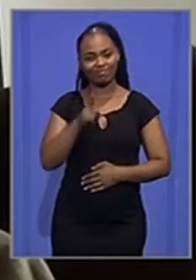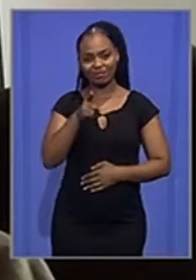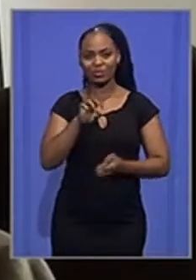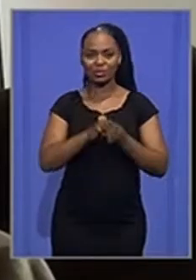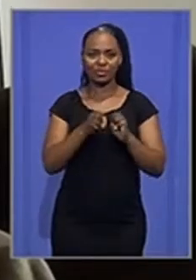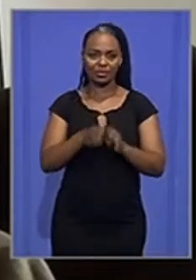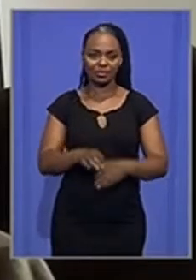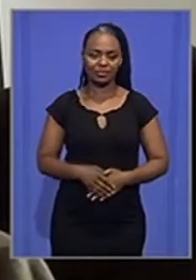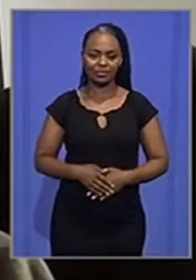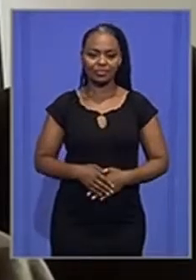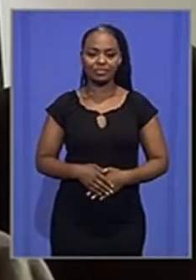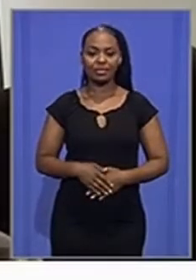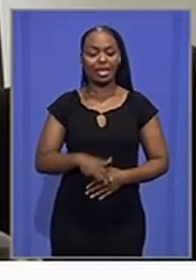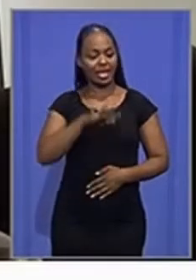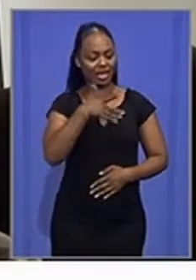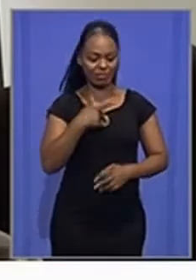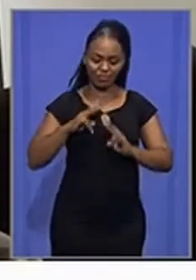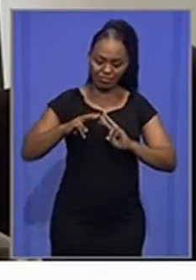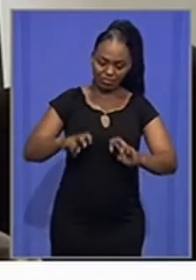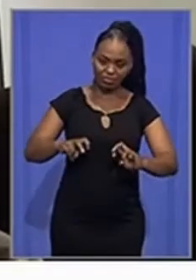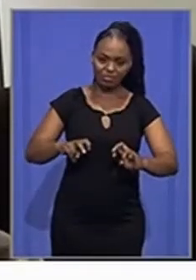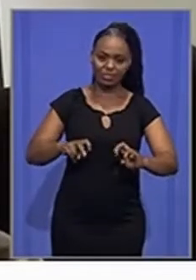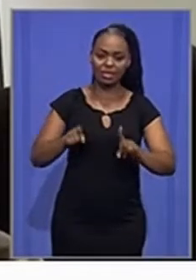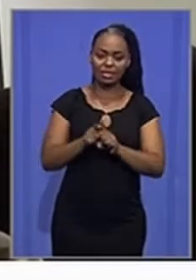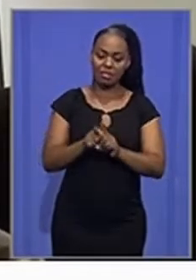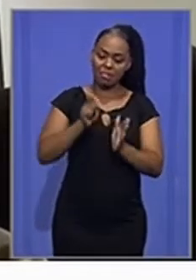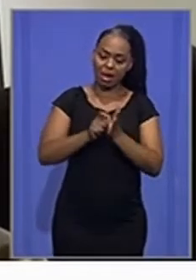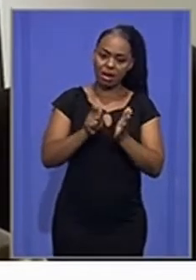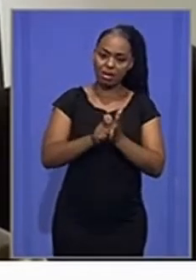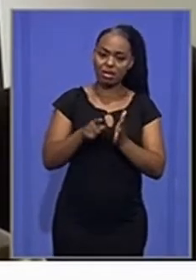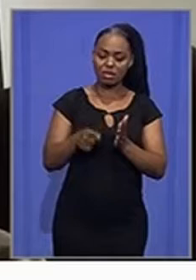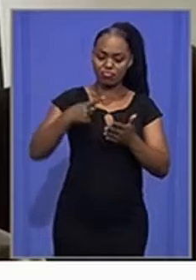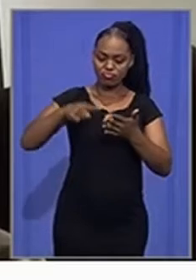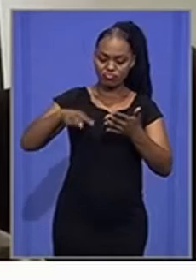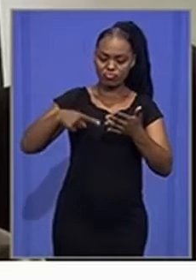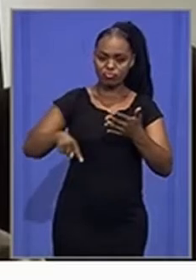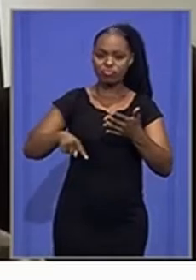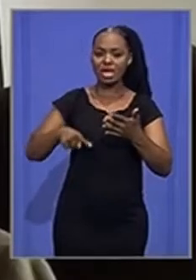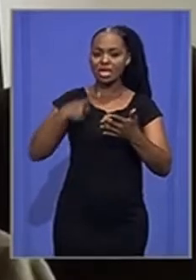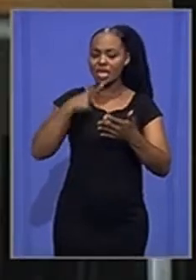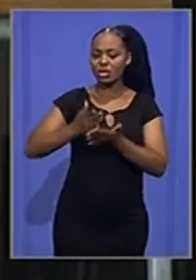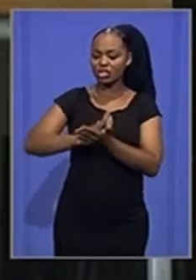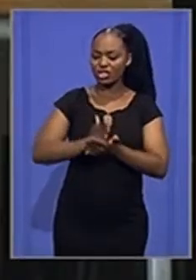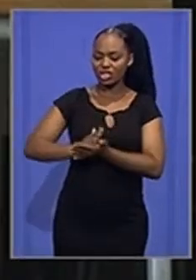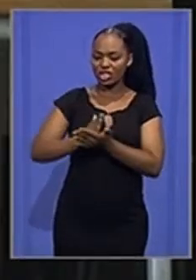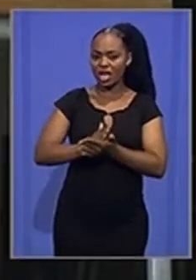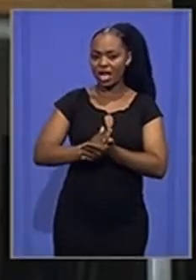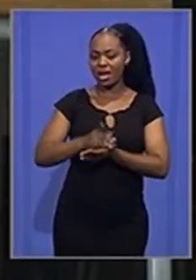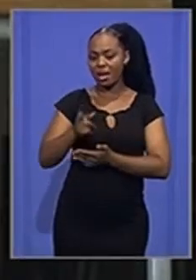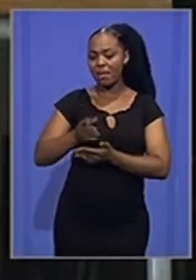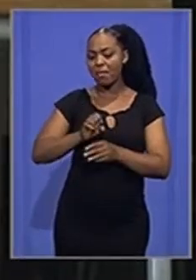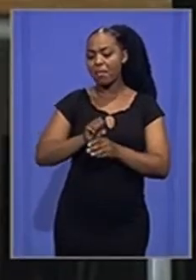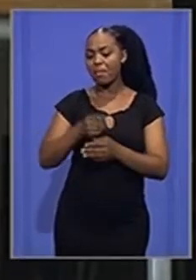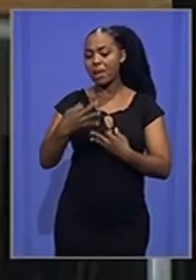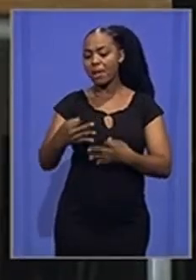the investigations and if the marking show that the sharing of the paper has been wider